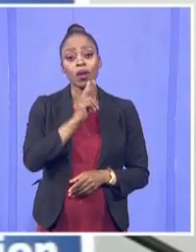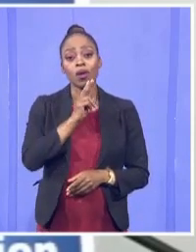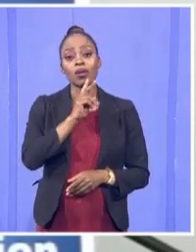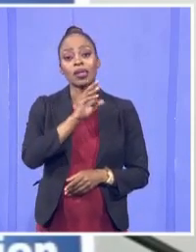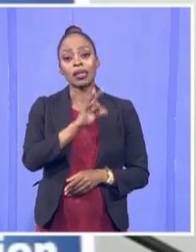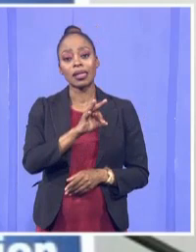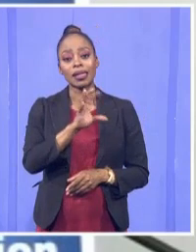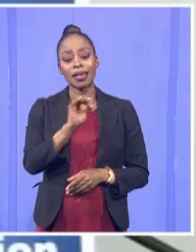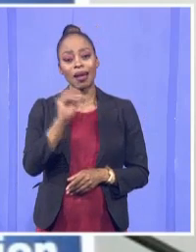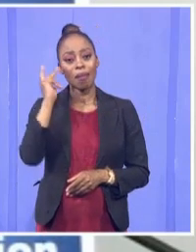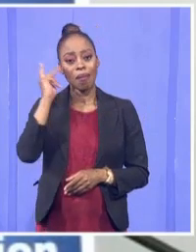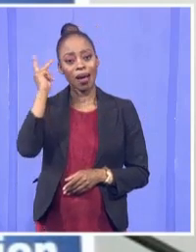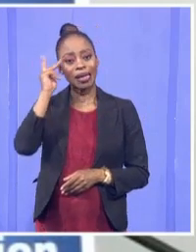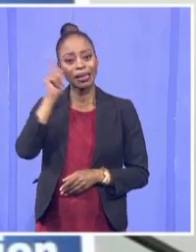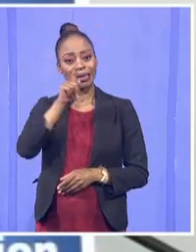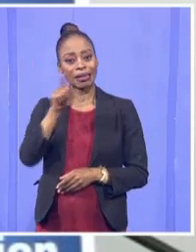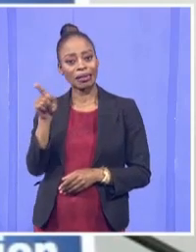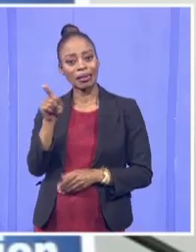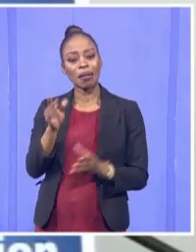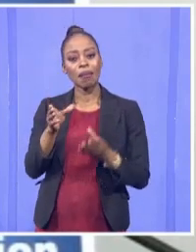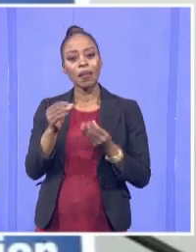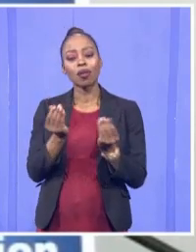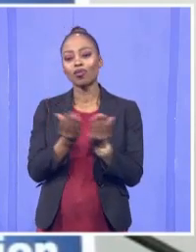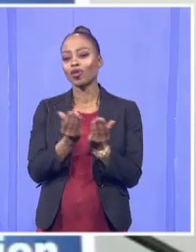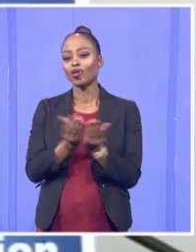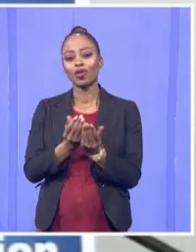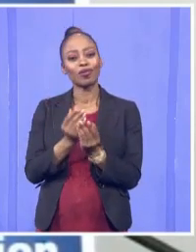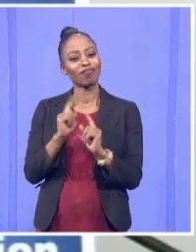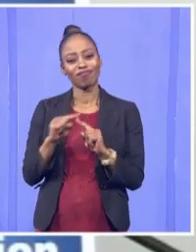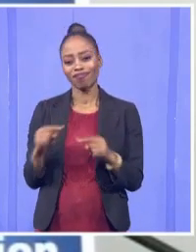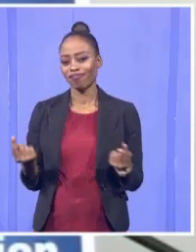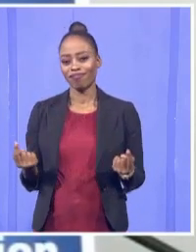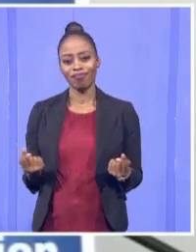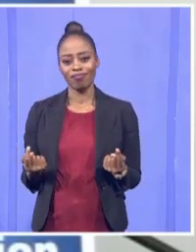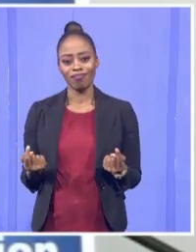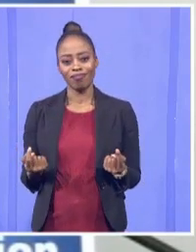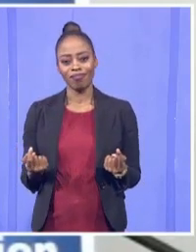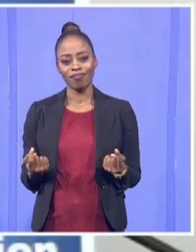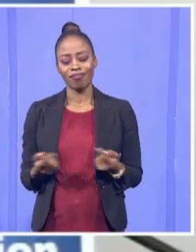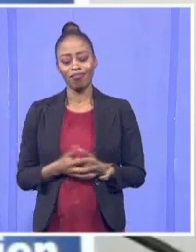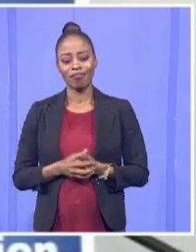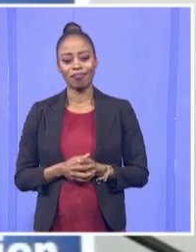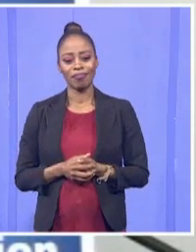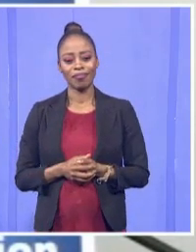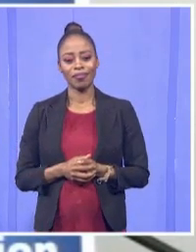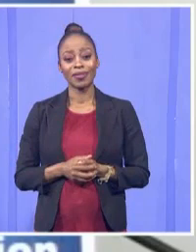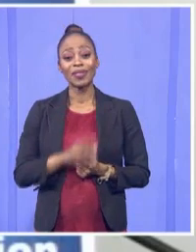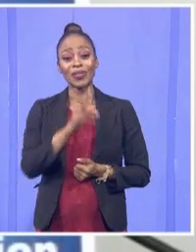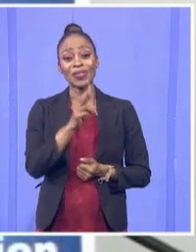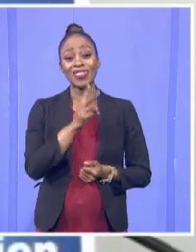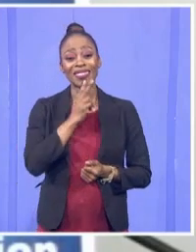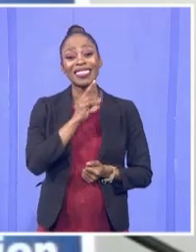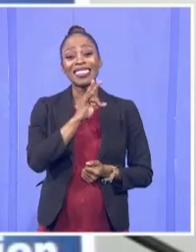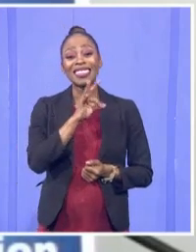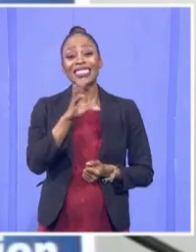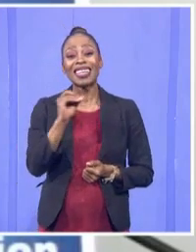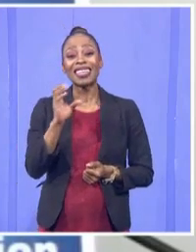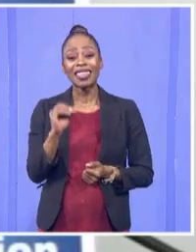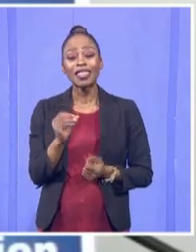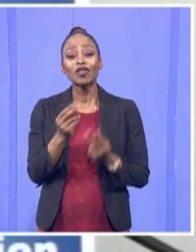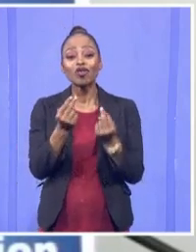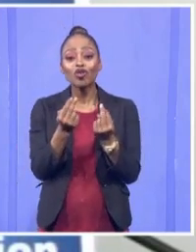2,300 parents will not get placement in that school. I mean, 2,300 is 2 new schools.